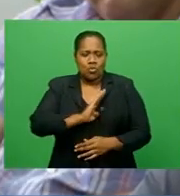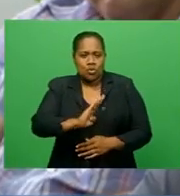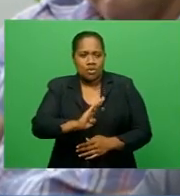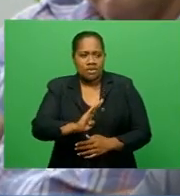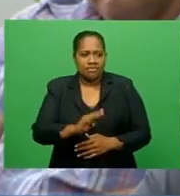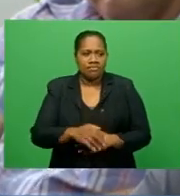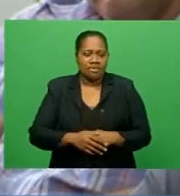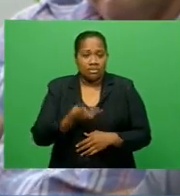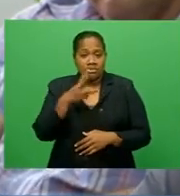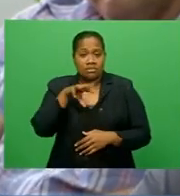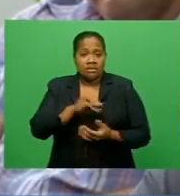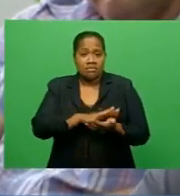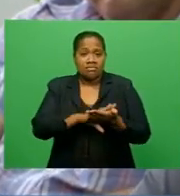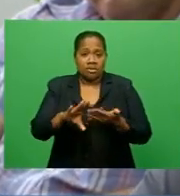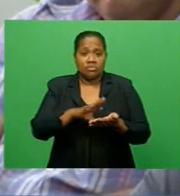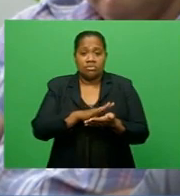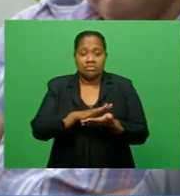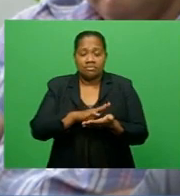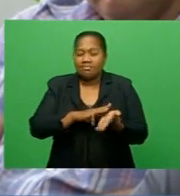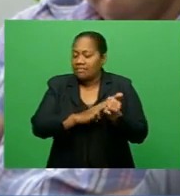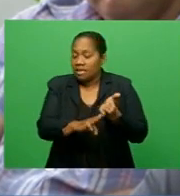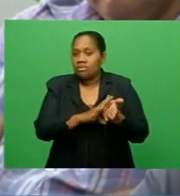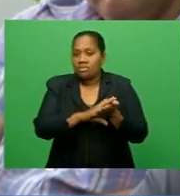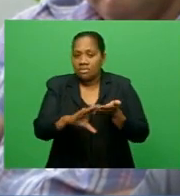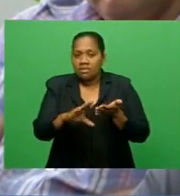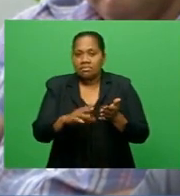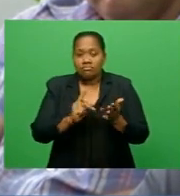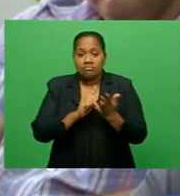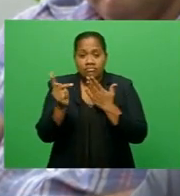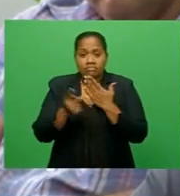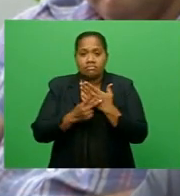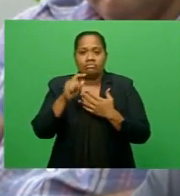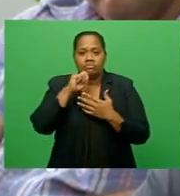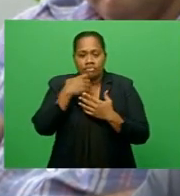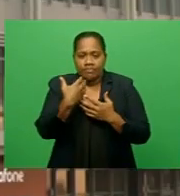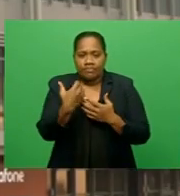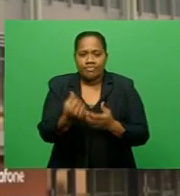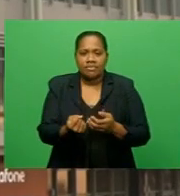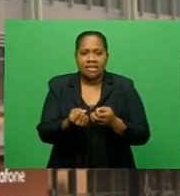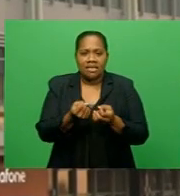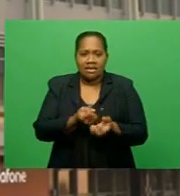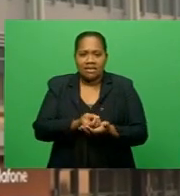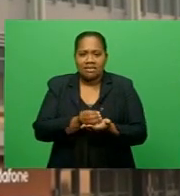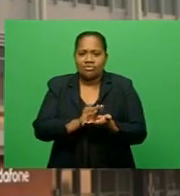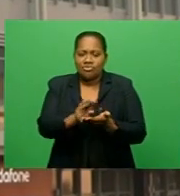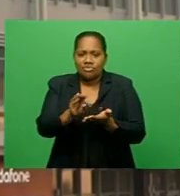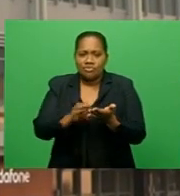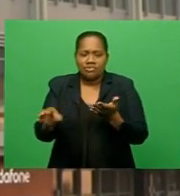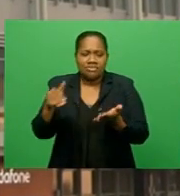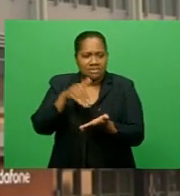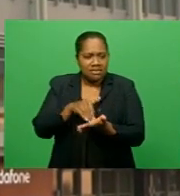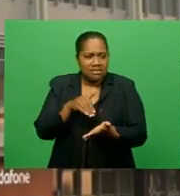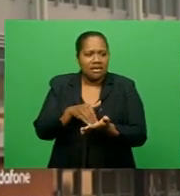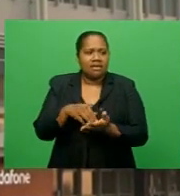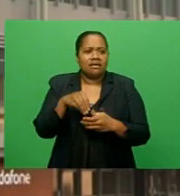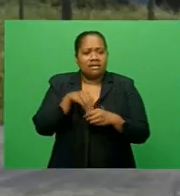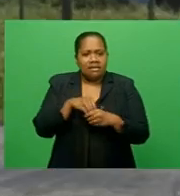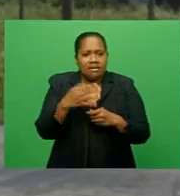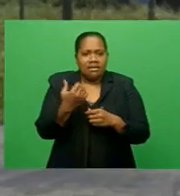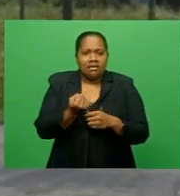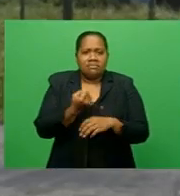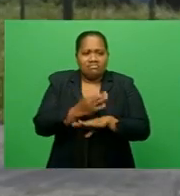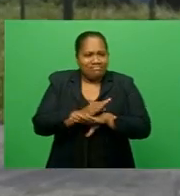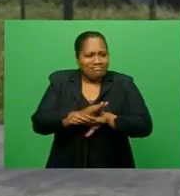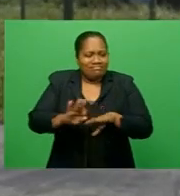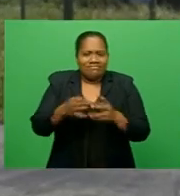million project will consist of a distribution centre complete with fresh and frozen facilities. Our